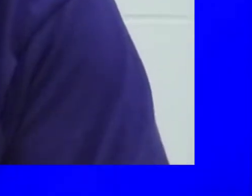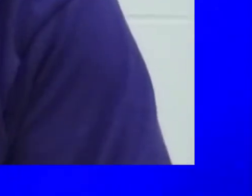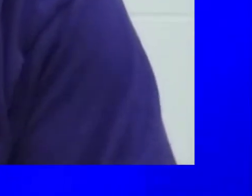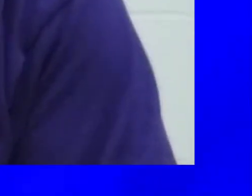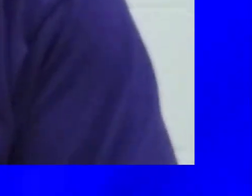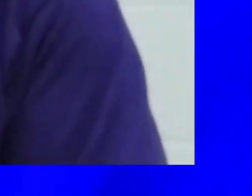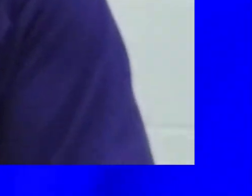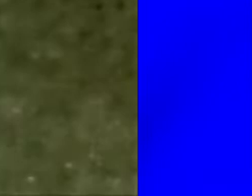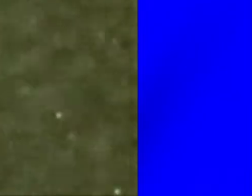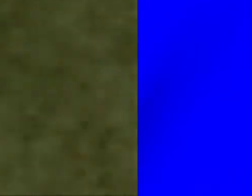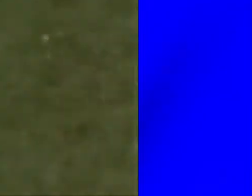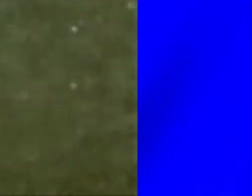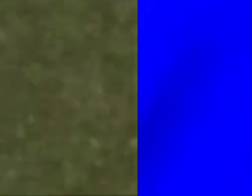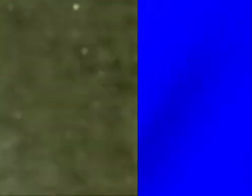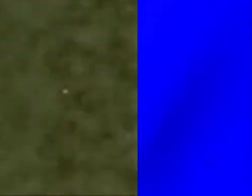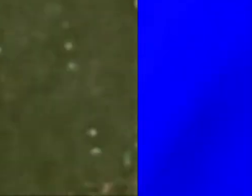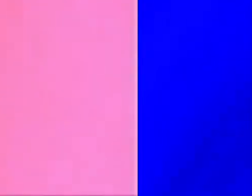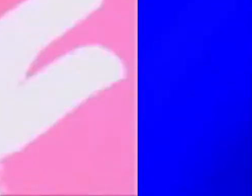M&Ms.